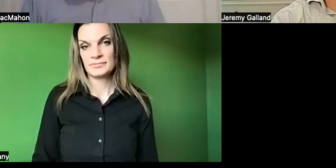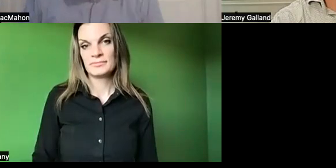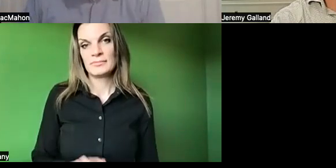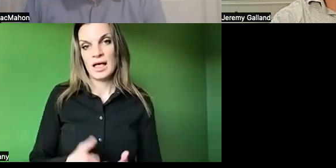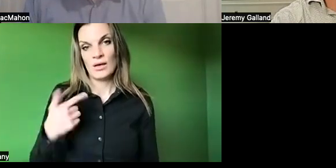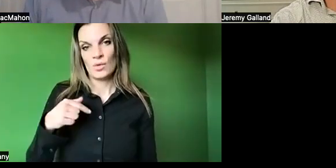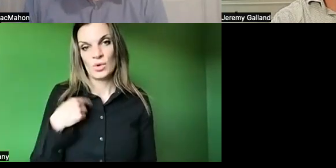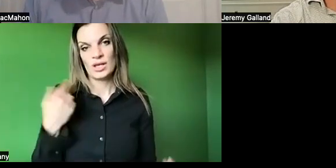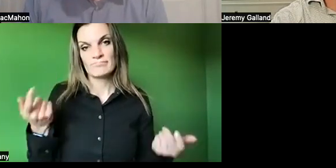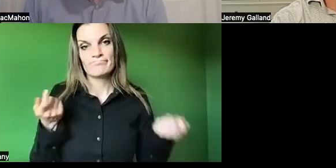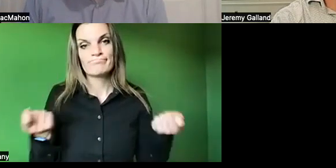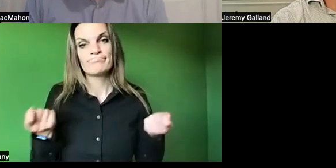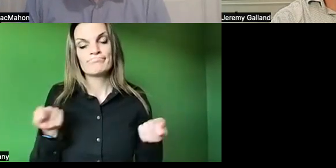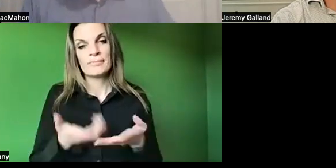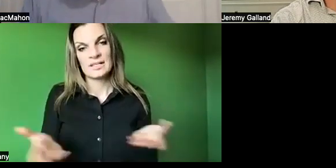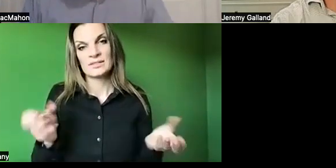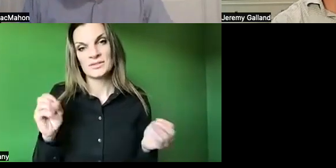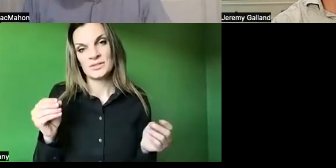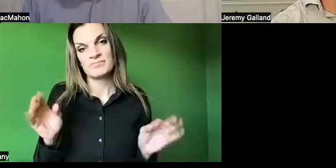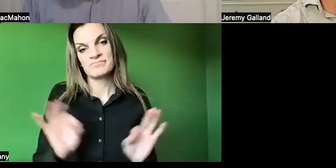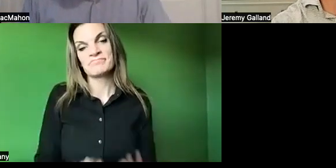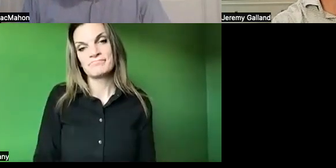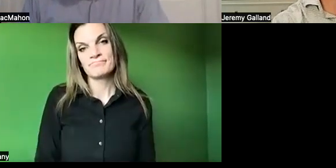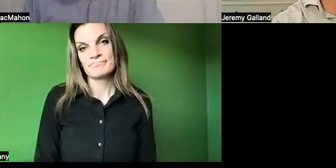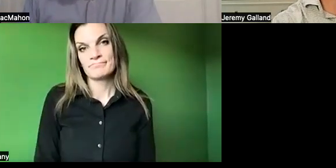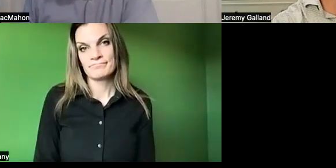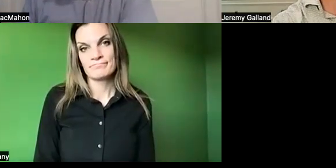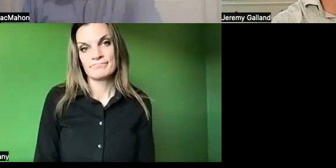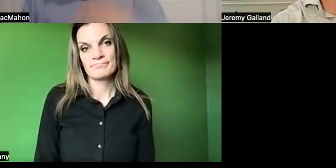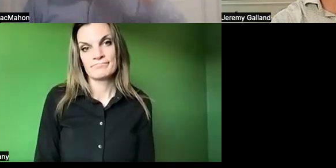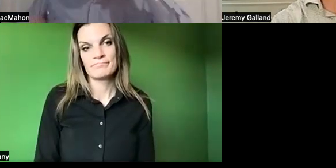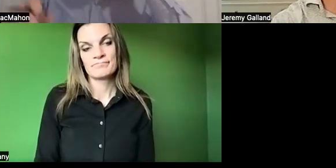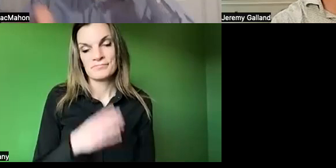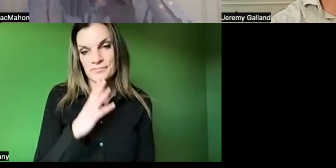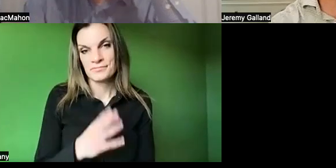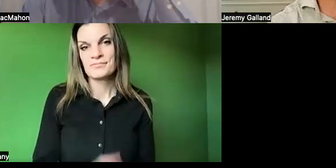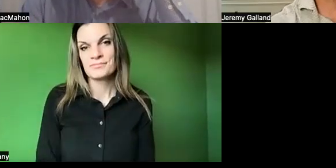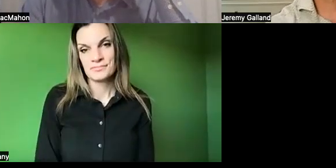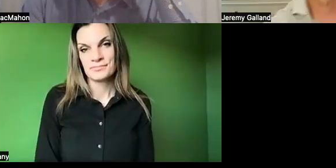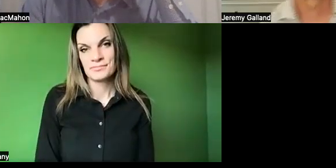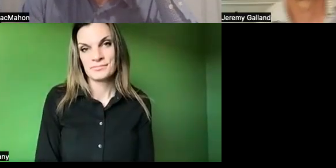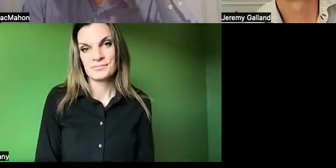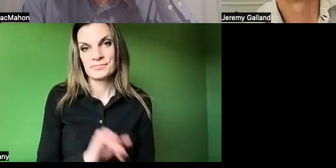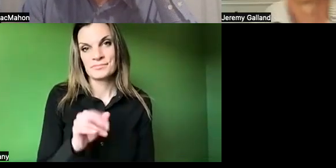how we run things. So absolute priority. Okay, thank you. Jeremy?